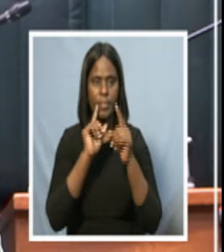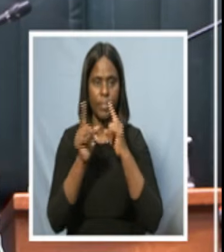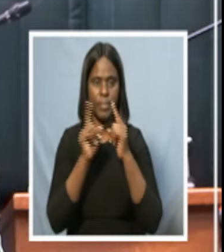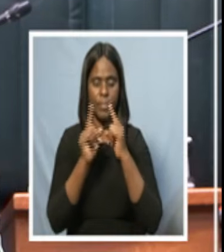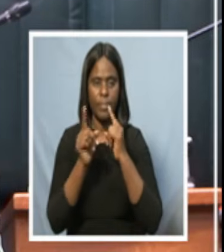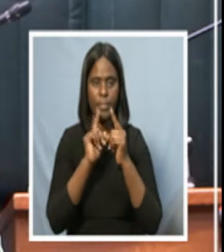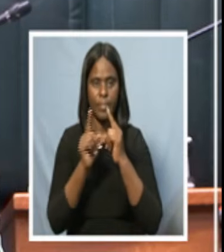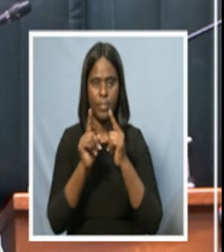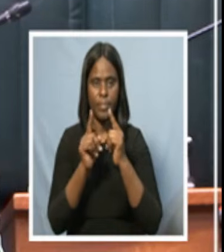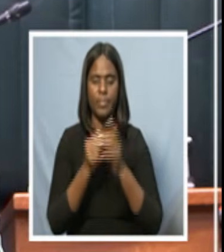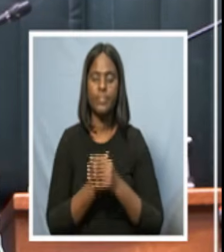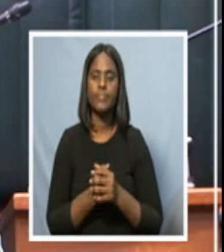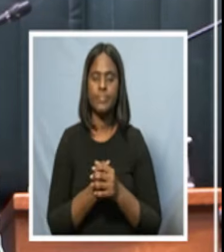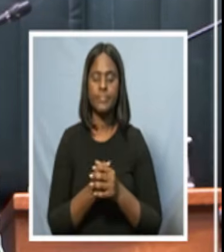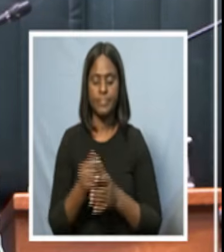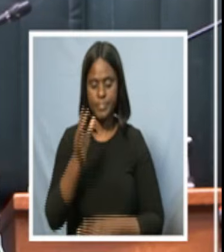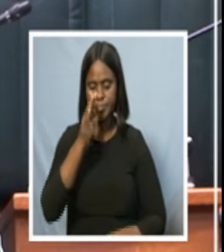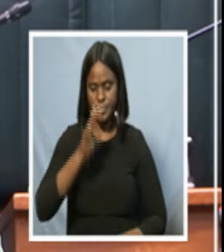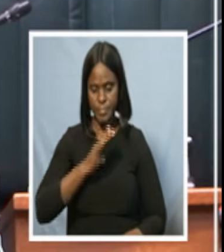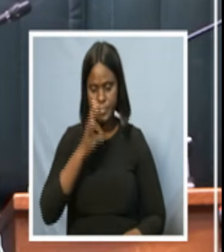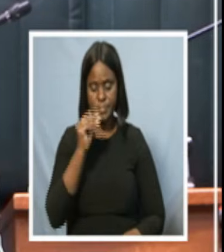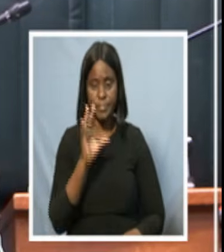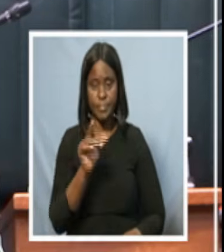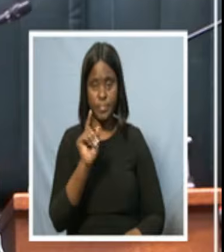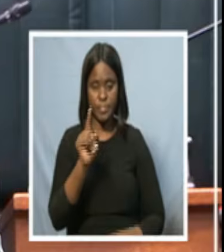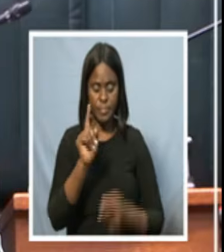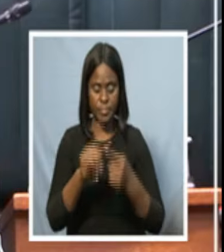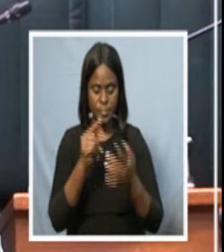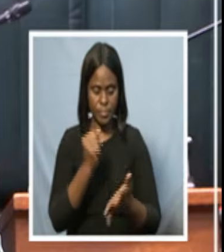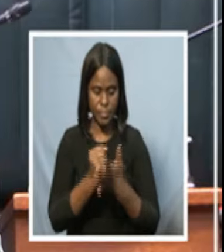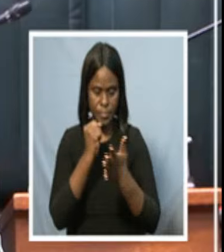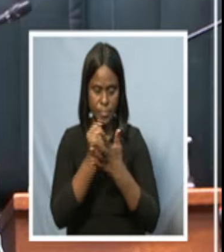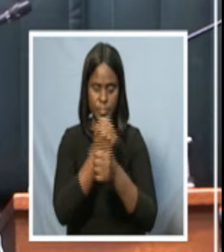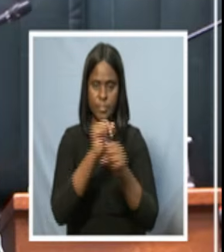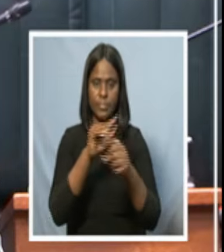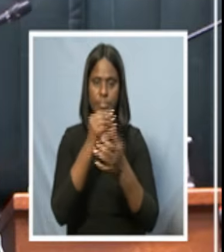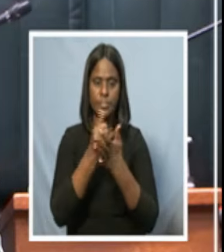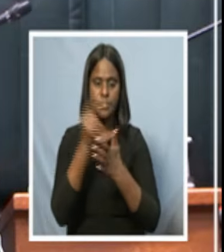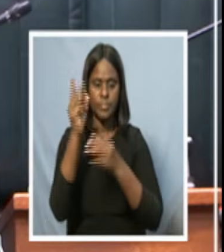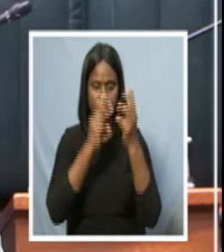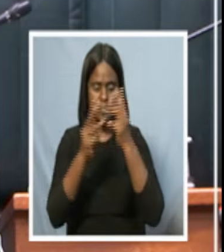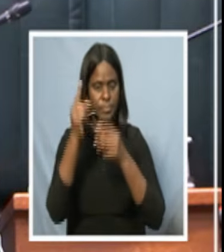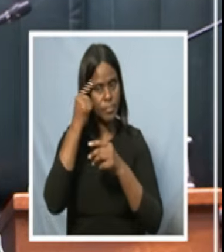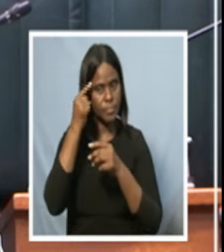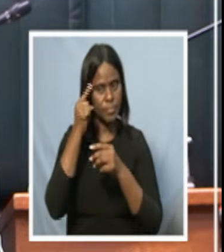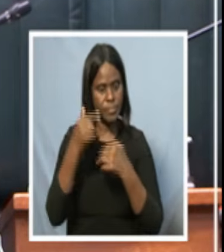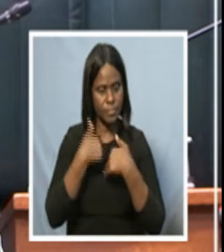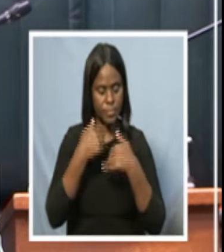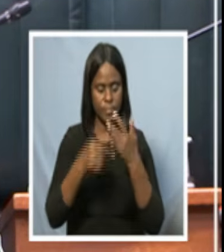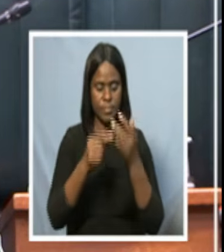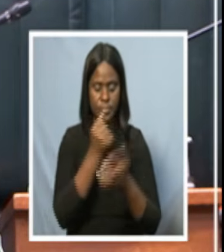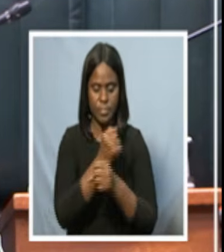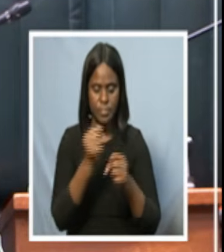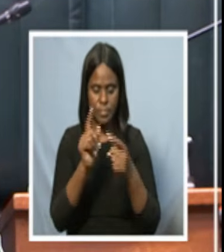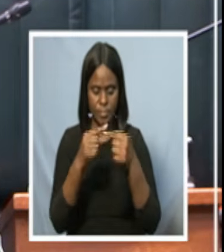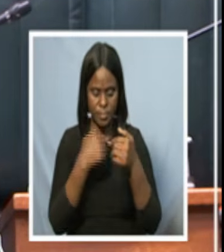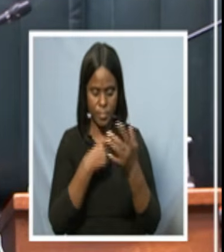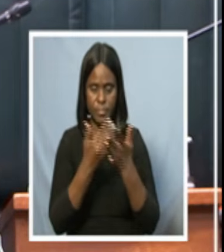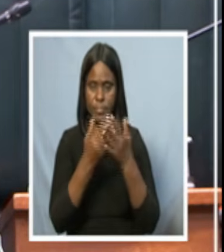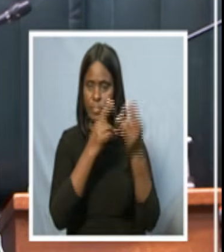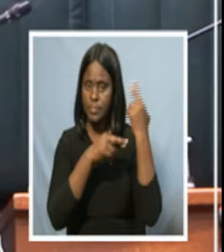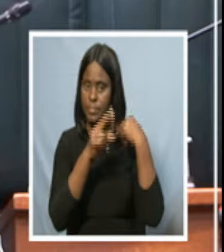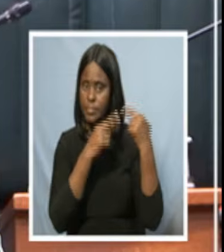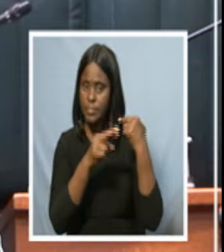interruptions. Madam Speaker, to address this concern, the government has resolved to undertake a